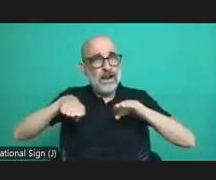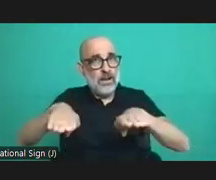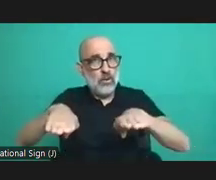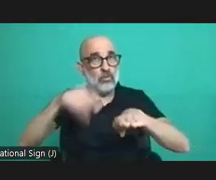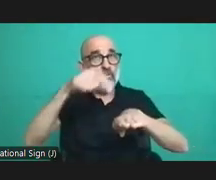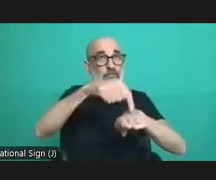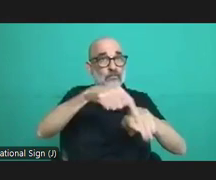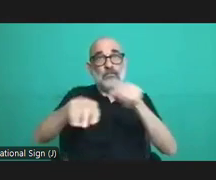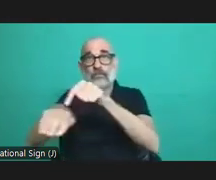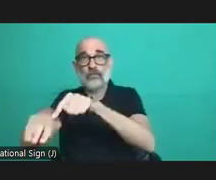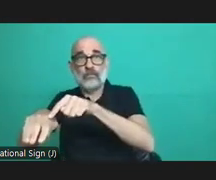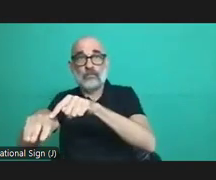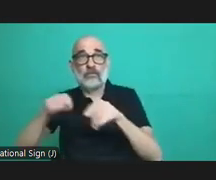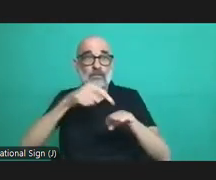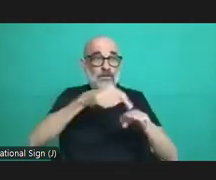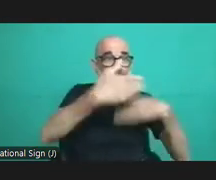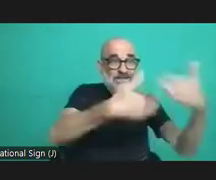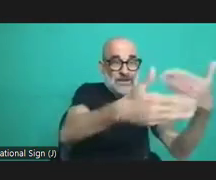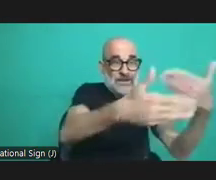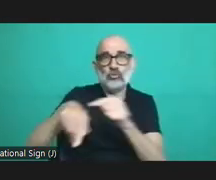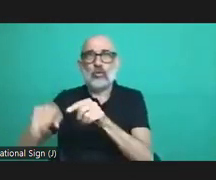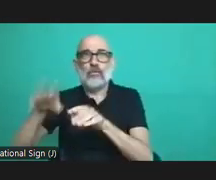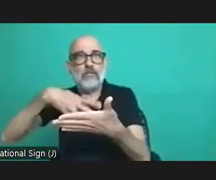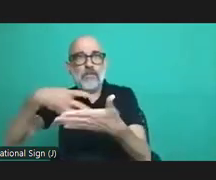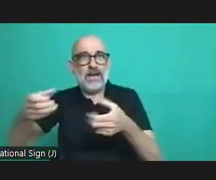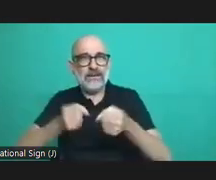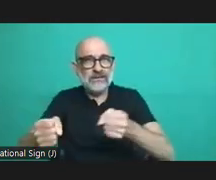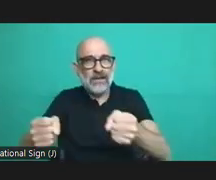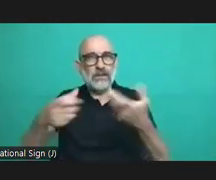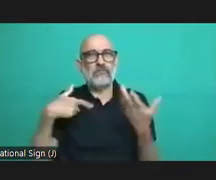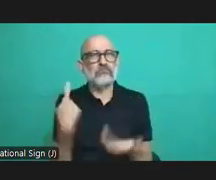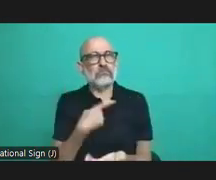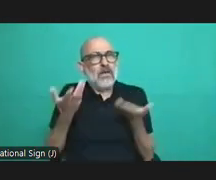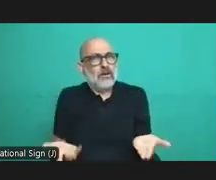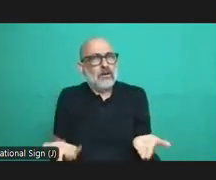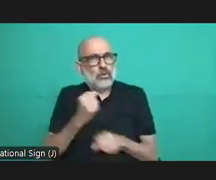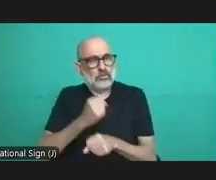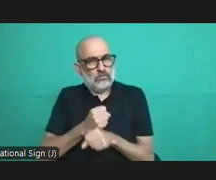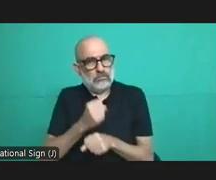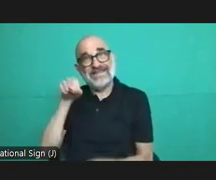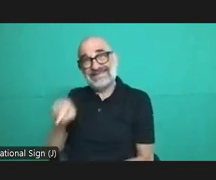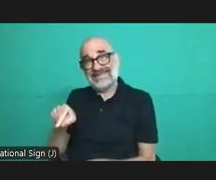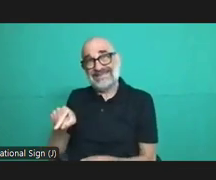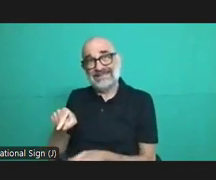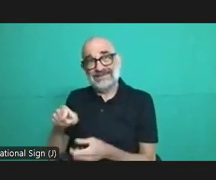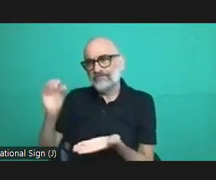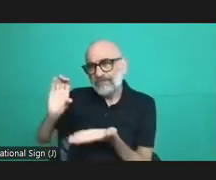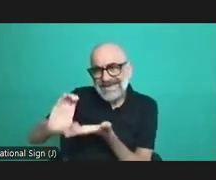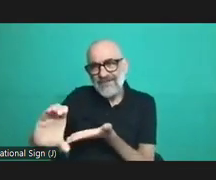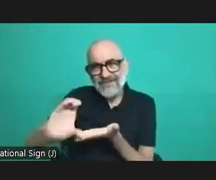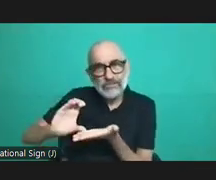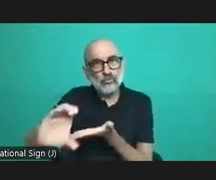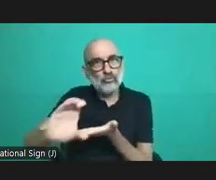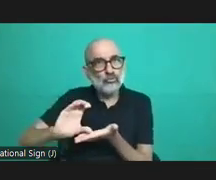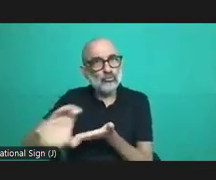investment in regards to the question will be part of the overall budget that the Ministry of Finance gives us on a yearly